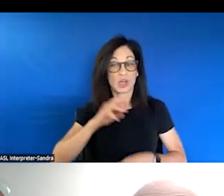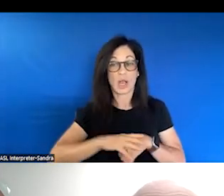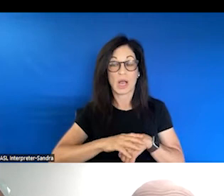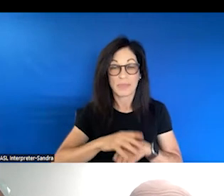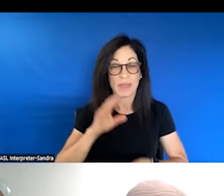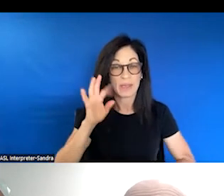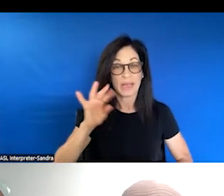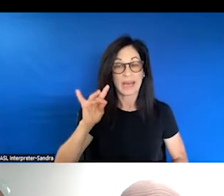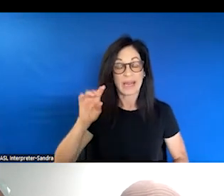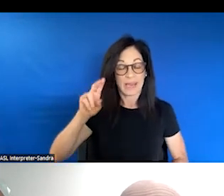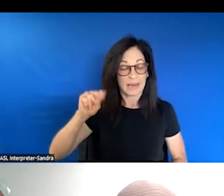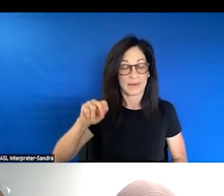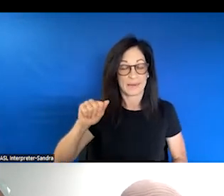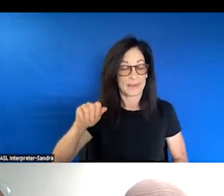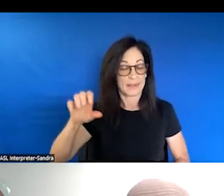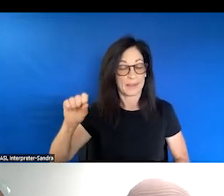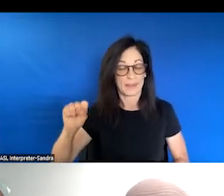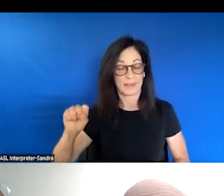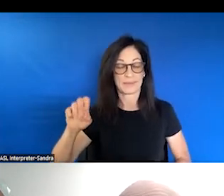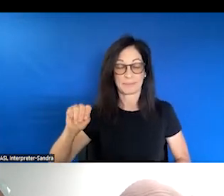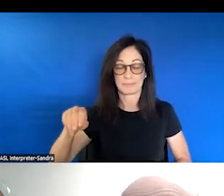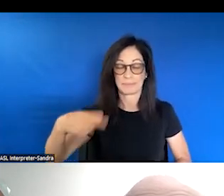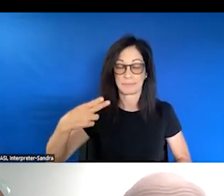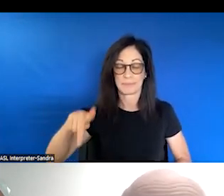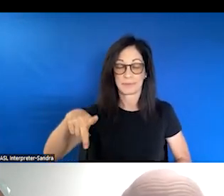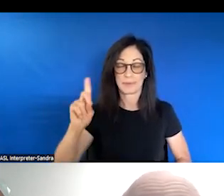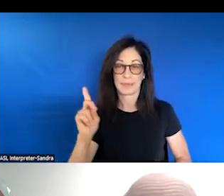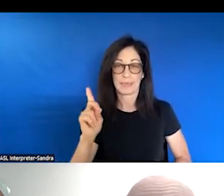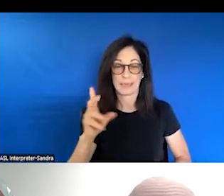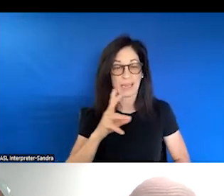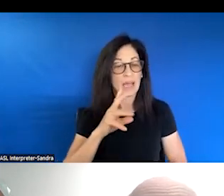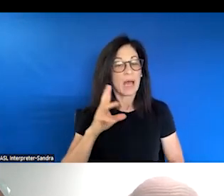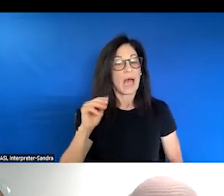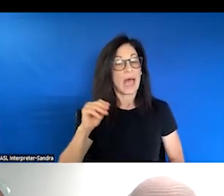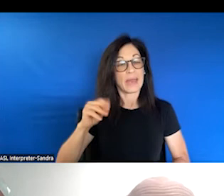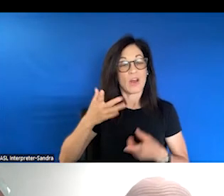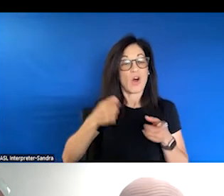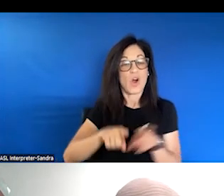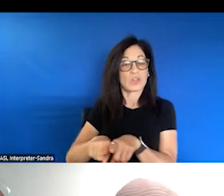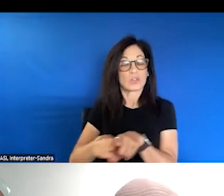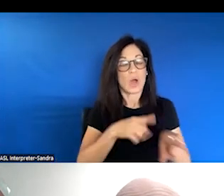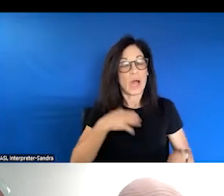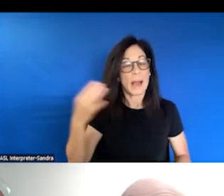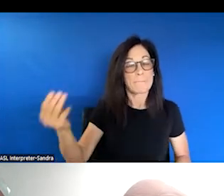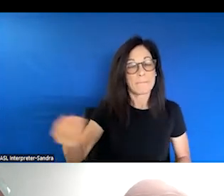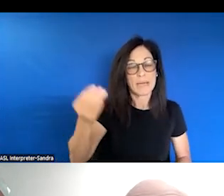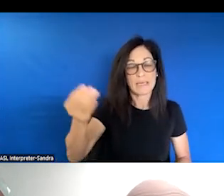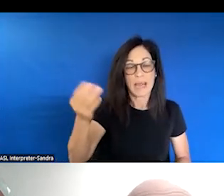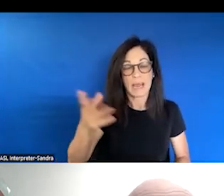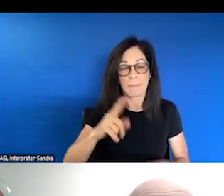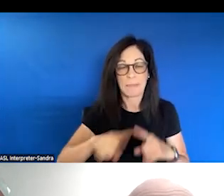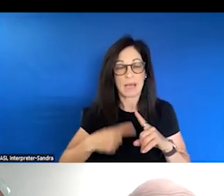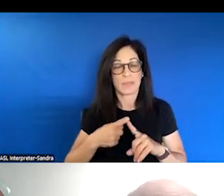major topic of conversation on Monday of the National Action Alliance for Suicide Prevention's Executive Committee.